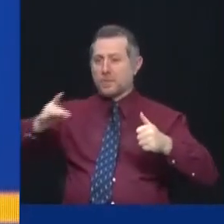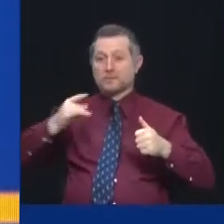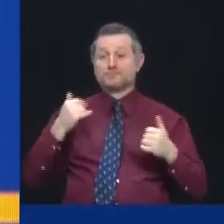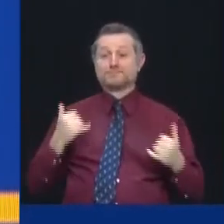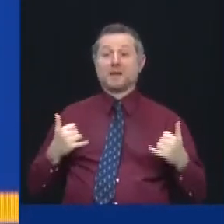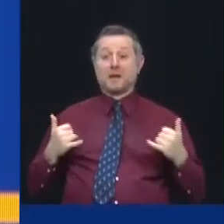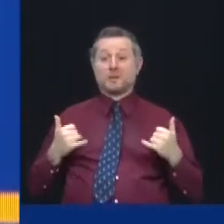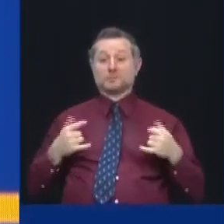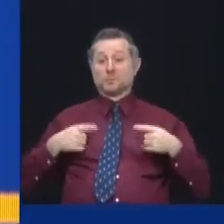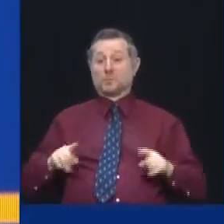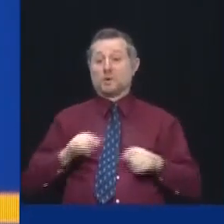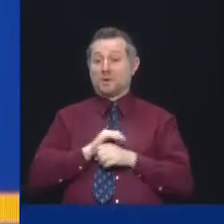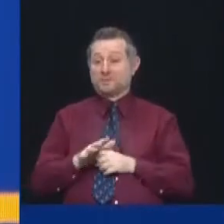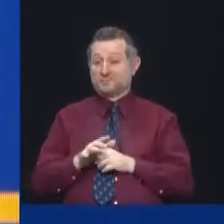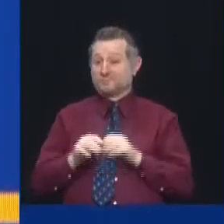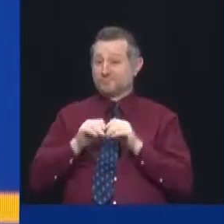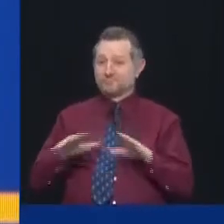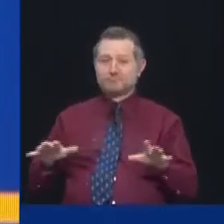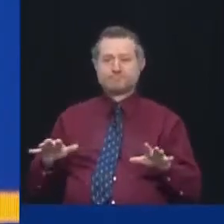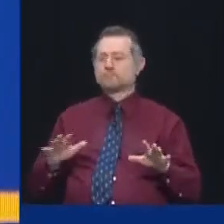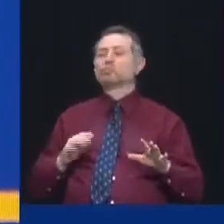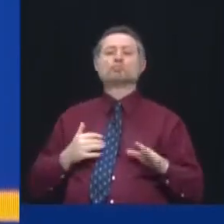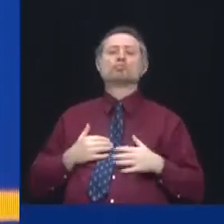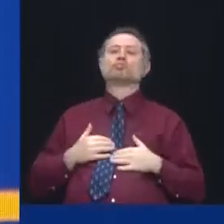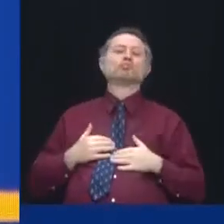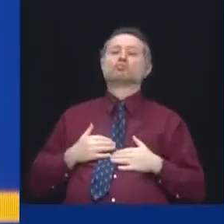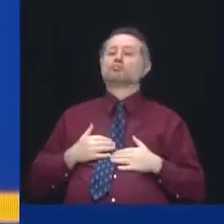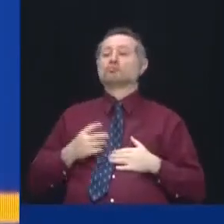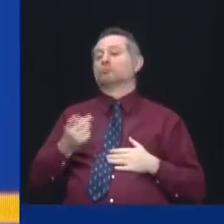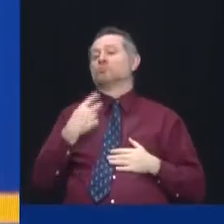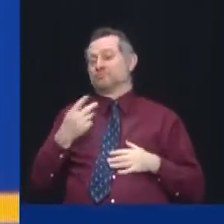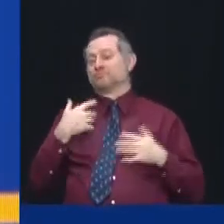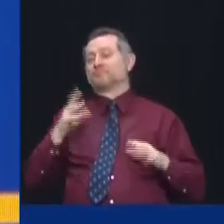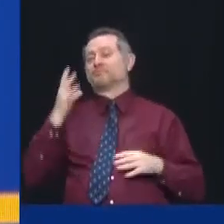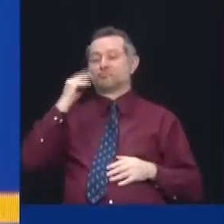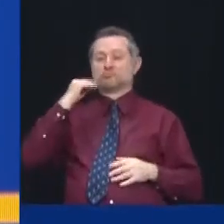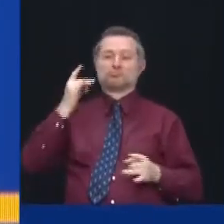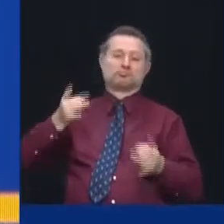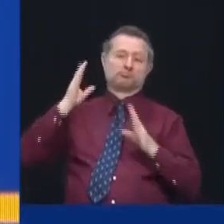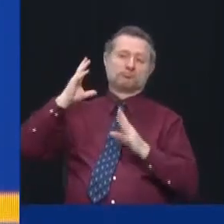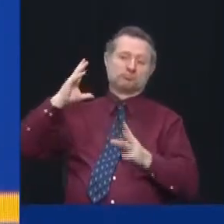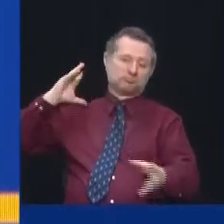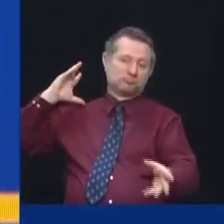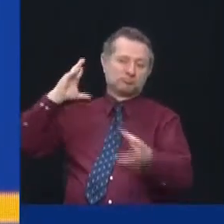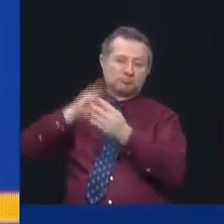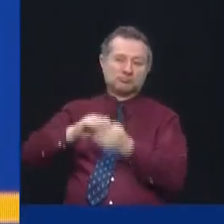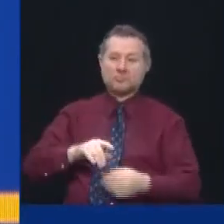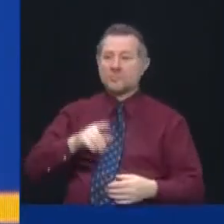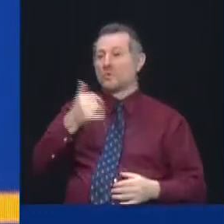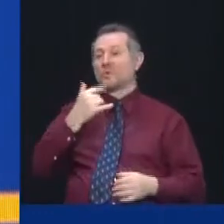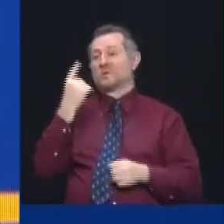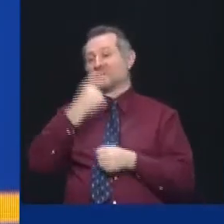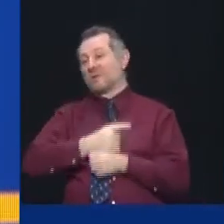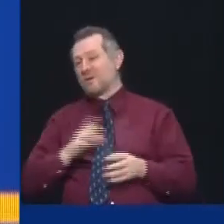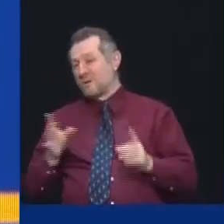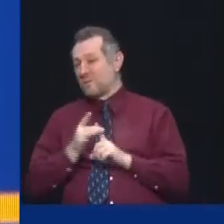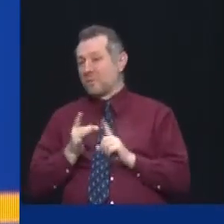are after each ad. And I want to thank Jane Rosenthal especially for all her help